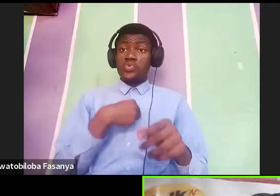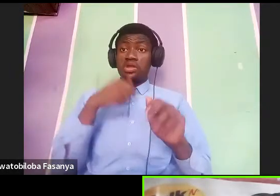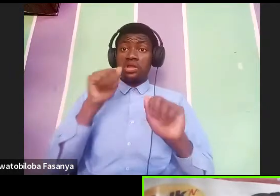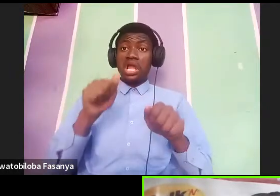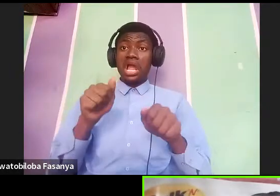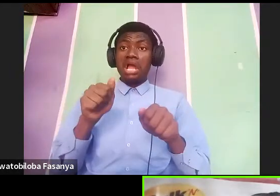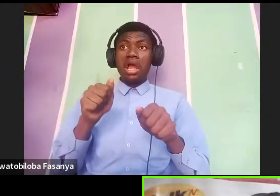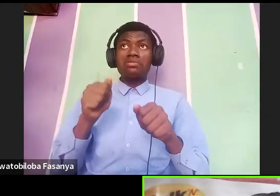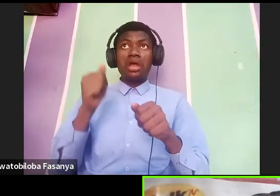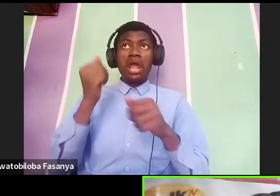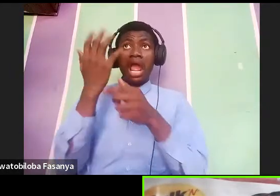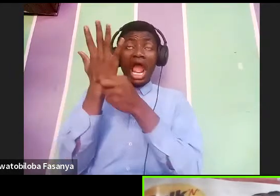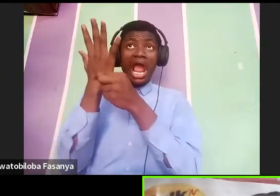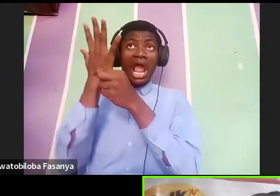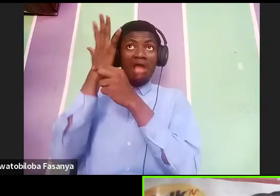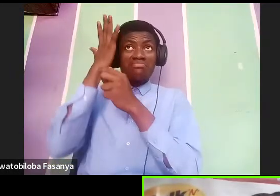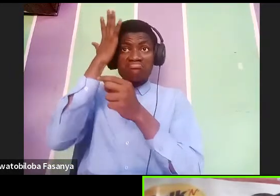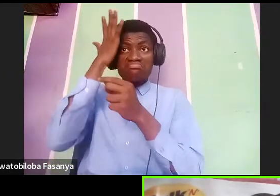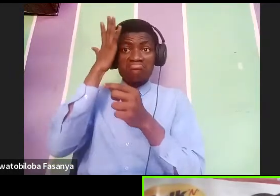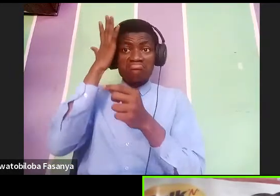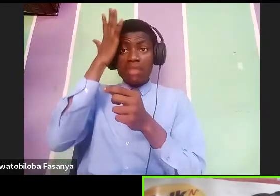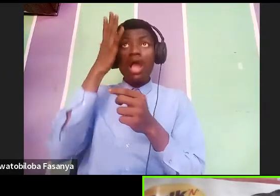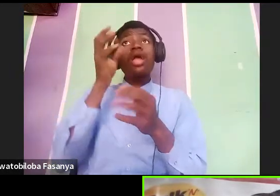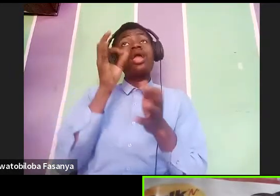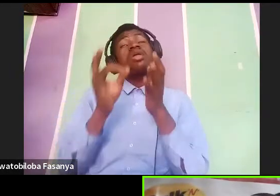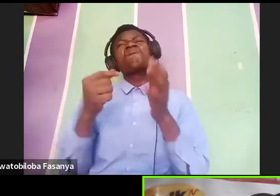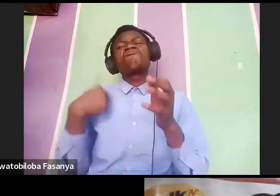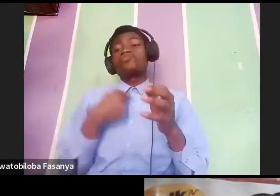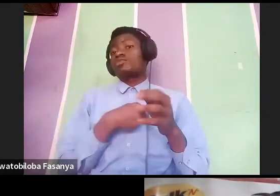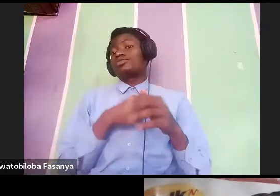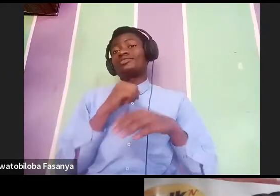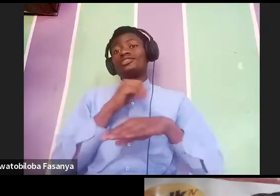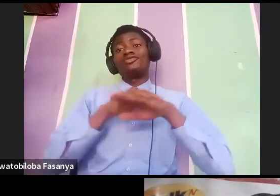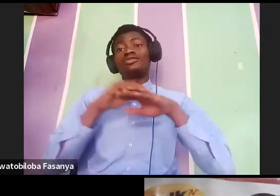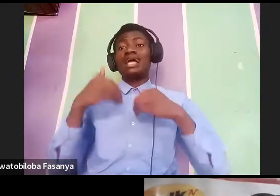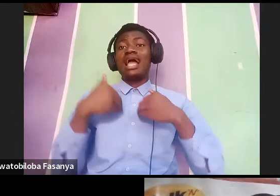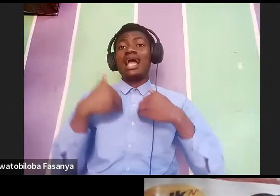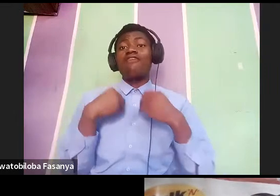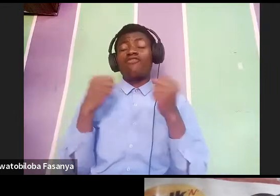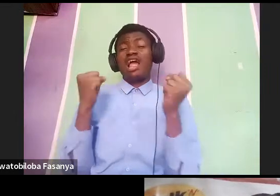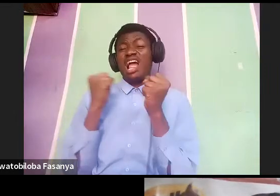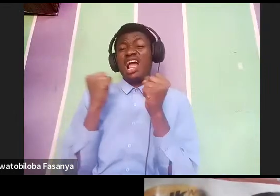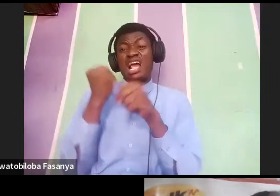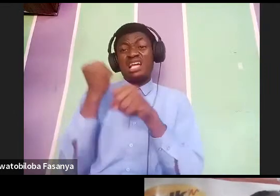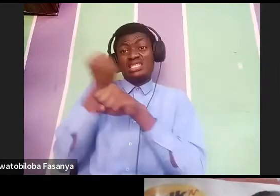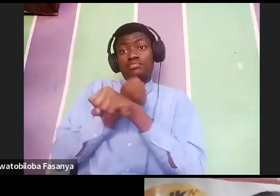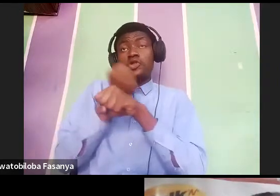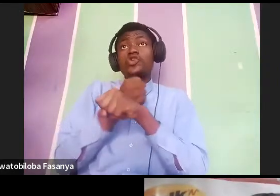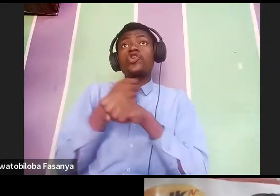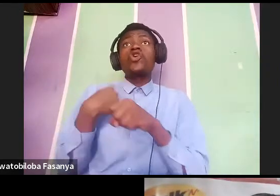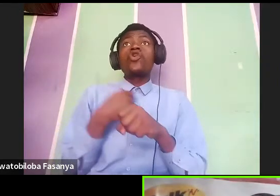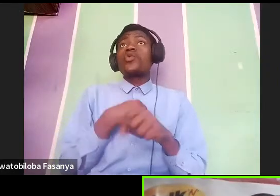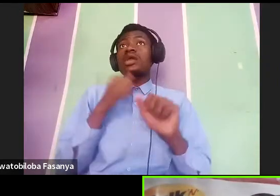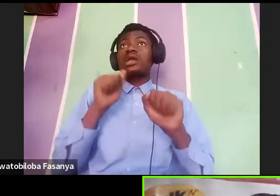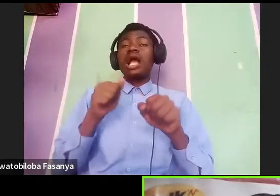high blocks or high skills to do the cold compress. One could rub with ointment, and yes, one can actually do the